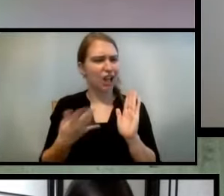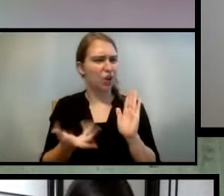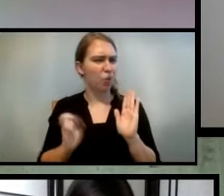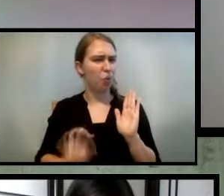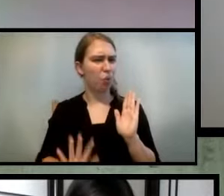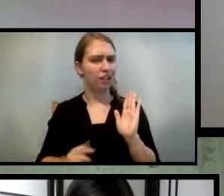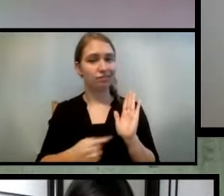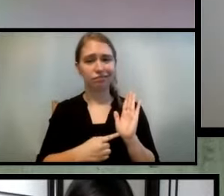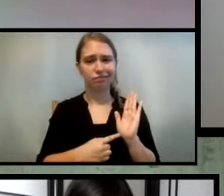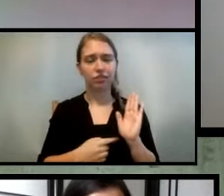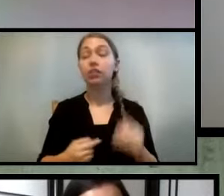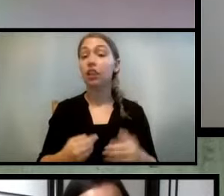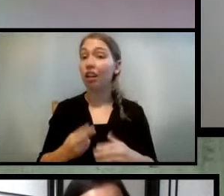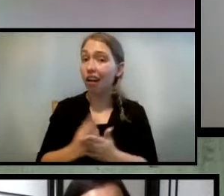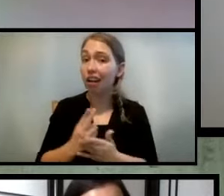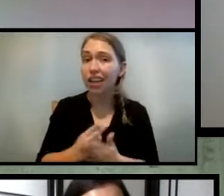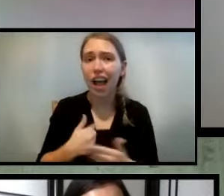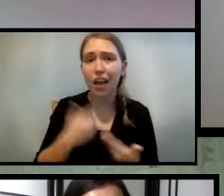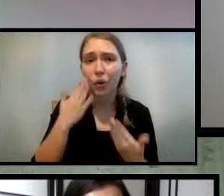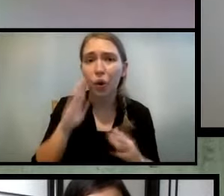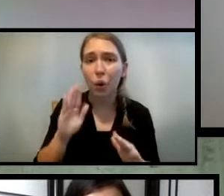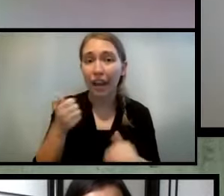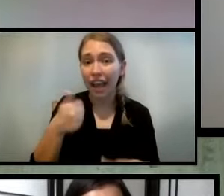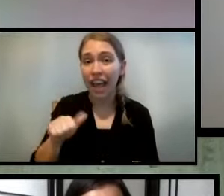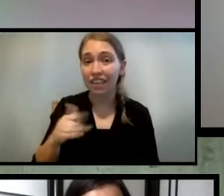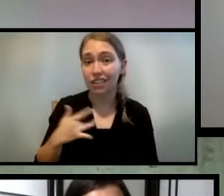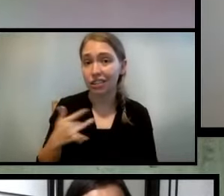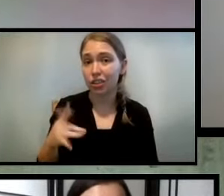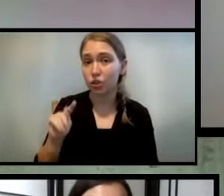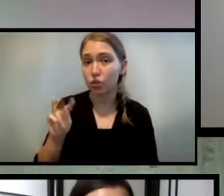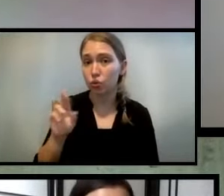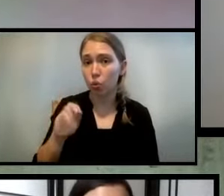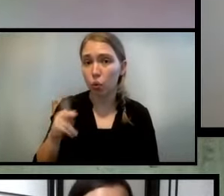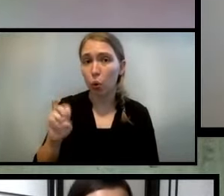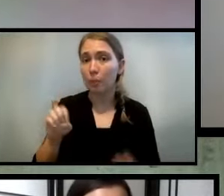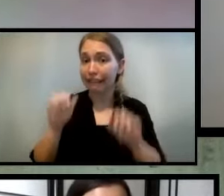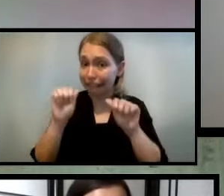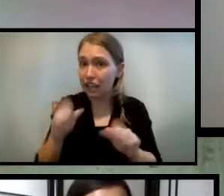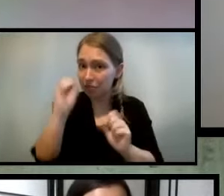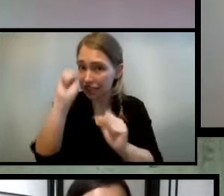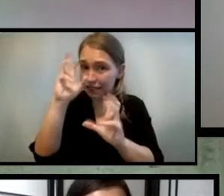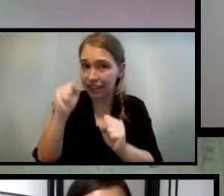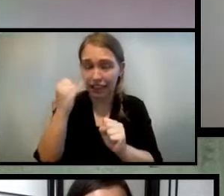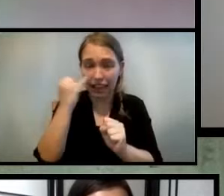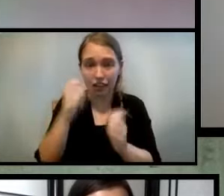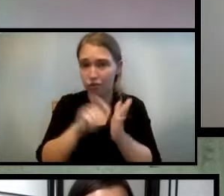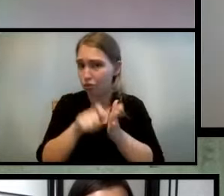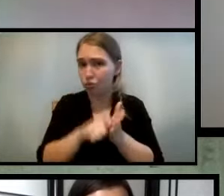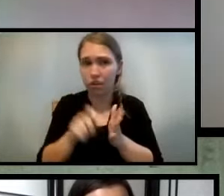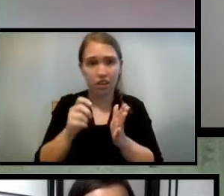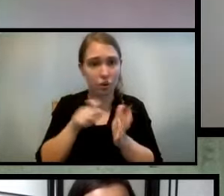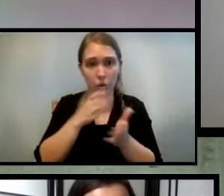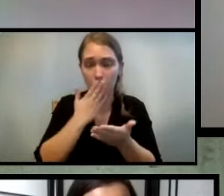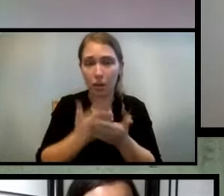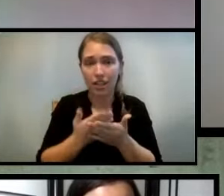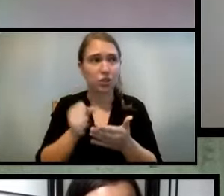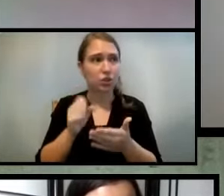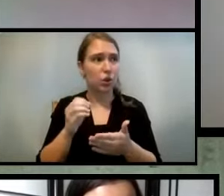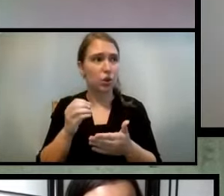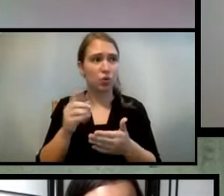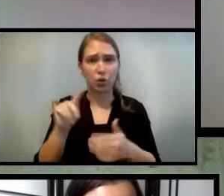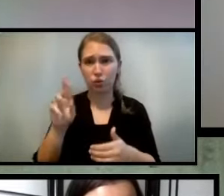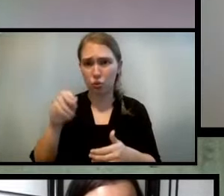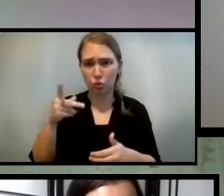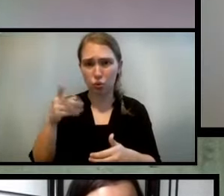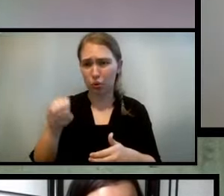honestly, I don't know. I think any trope can be amazing if you do it well. So I don't think any tropes necessarily need to die. I think